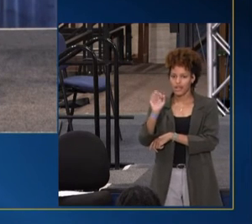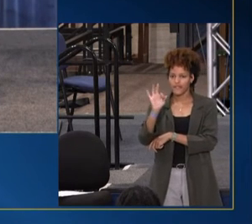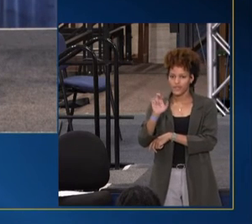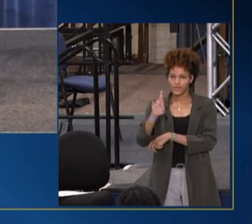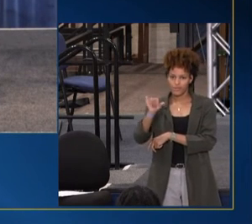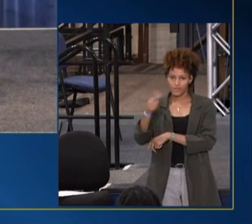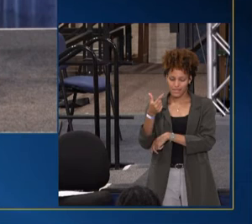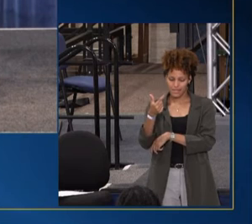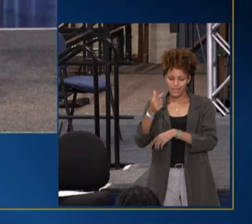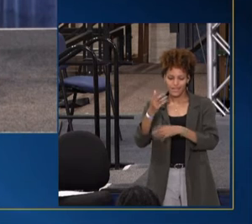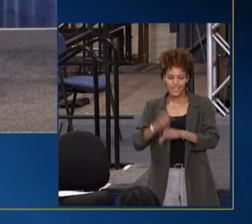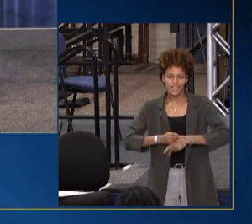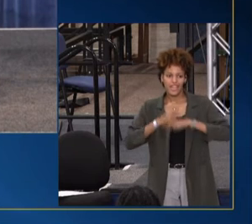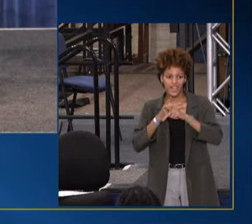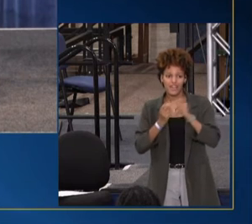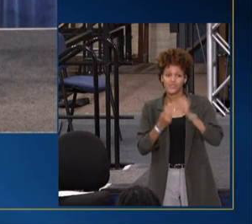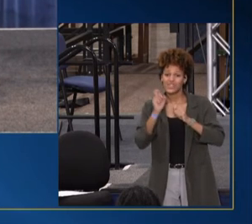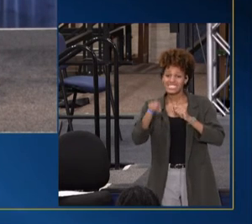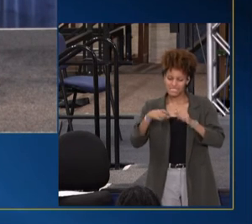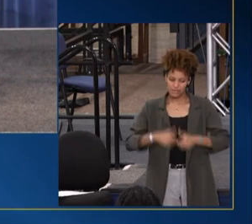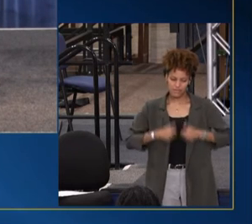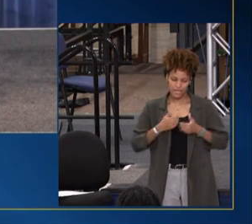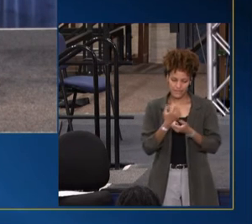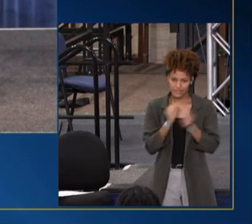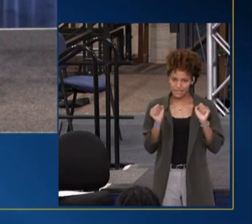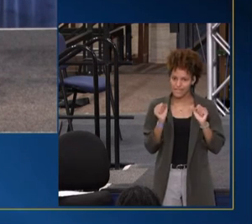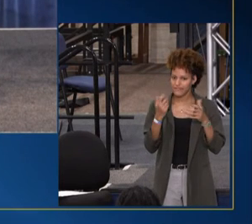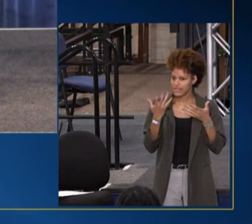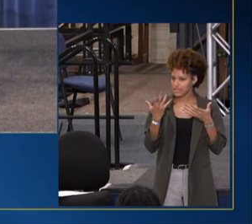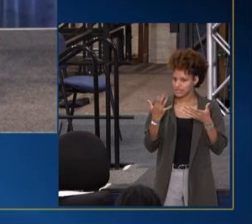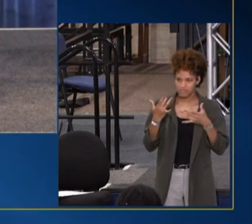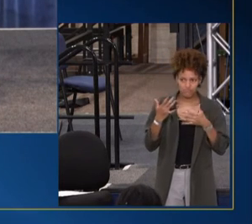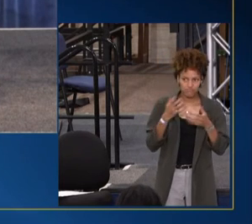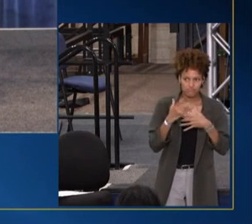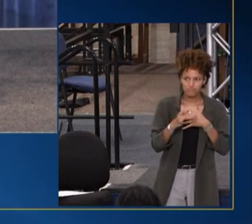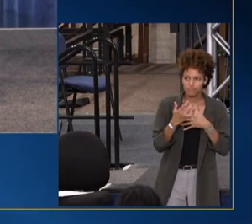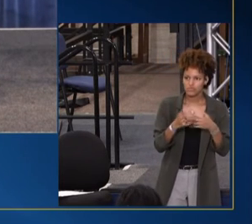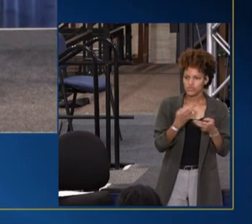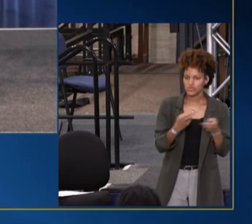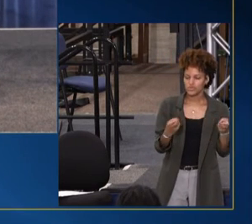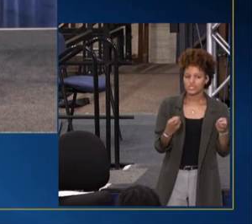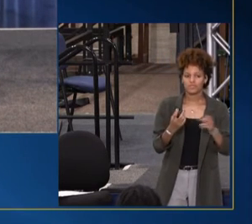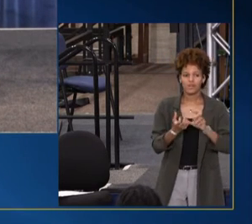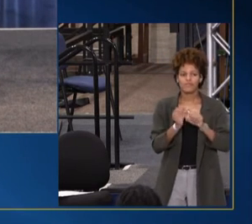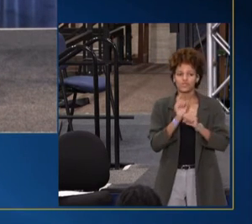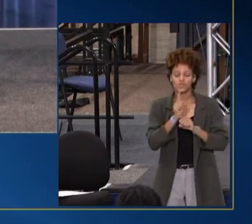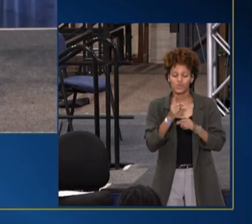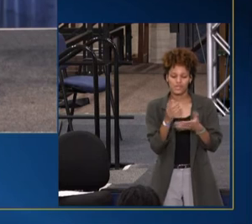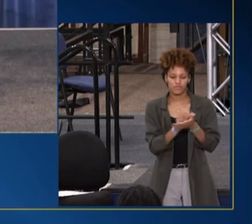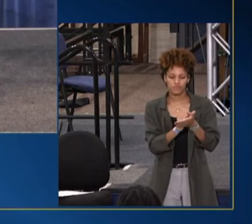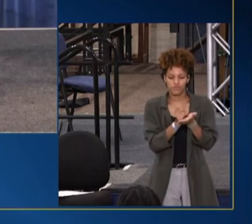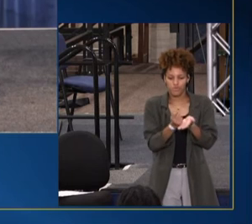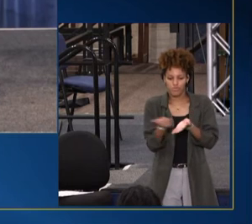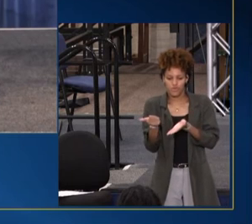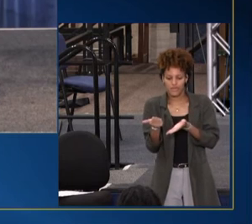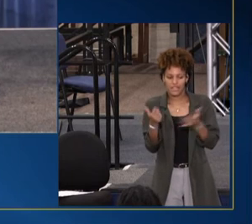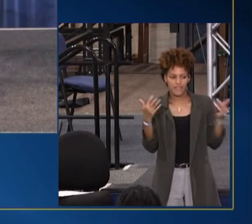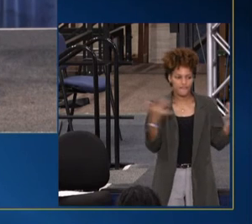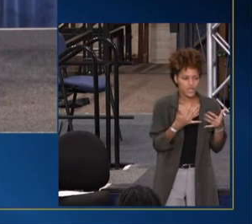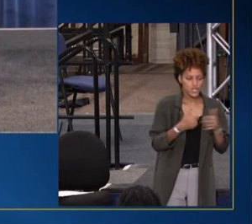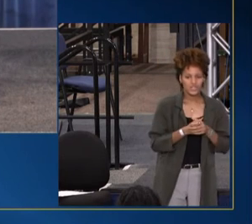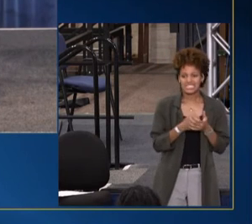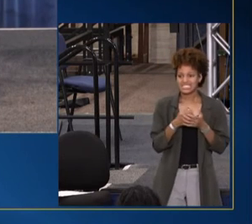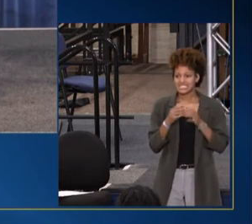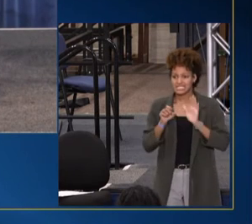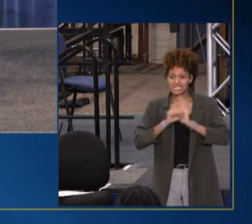organization has deemed life-saving. We're really focused on that and making sure that we're eliminating the fear and stigma that our opposition is